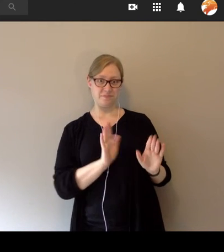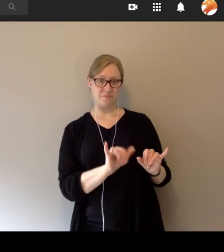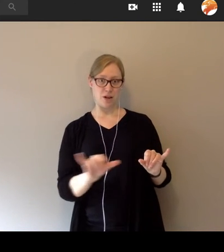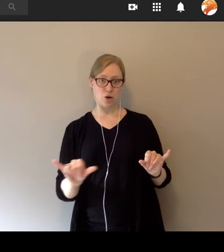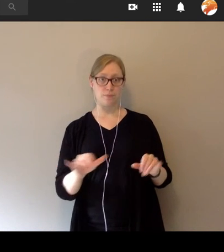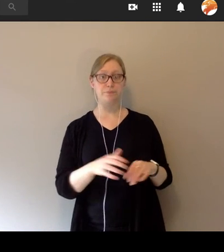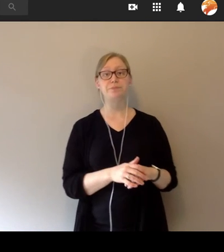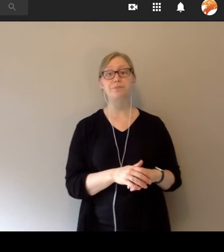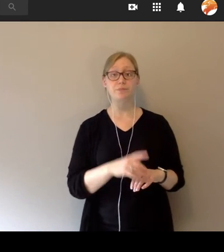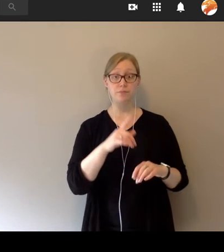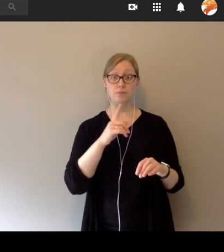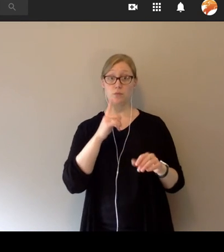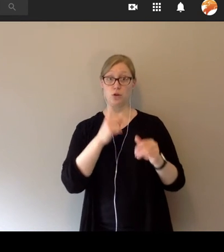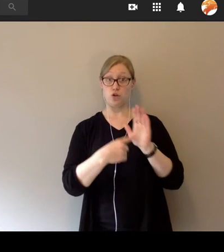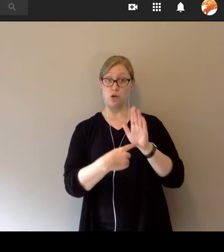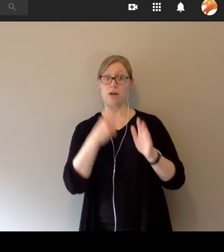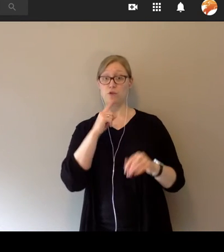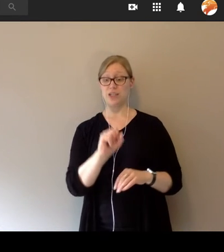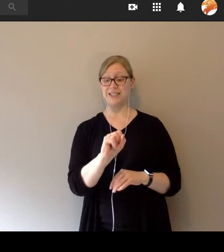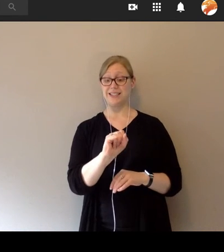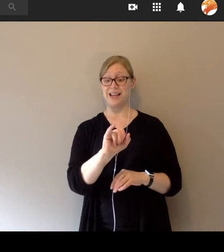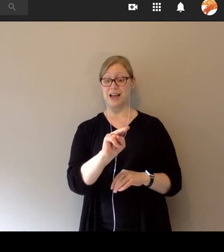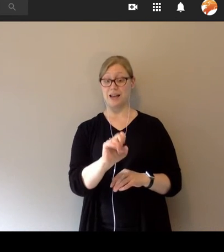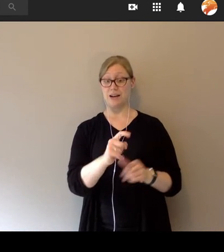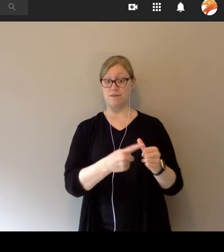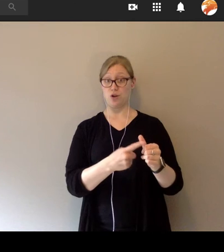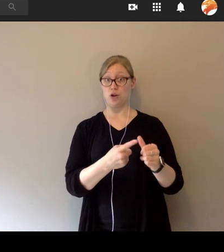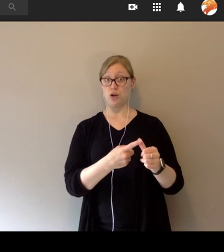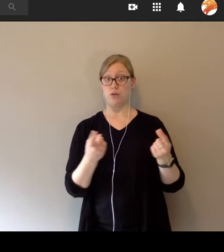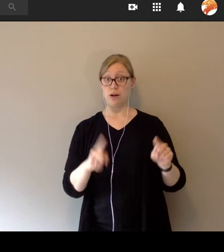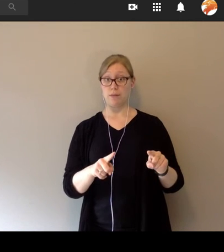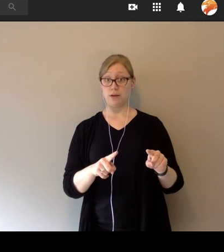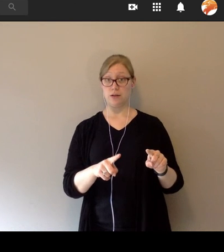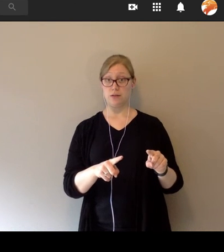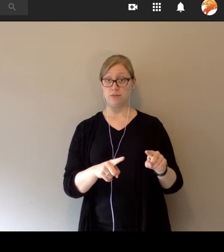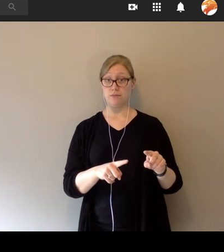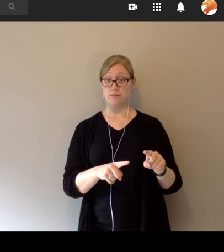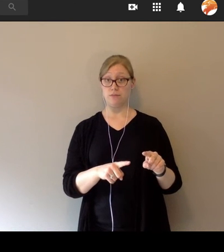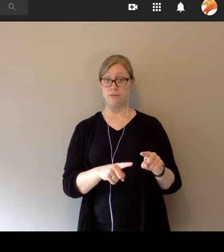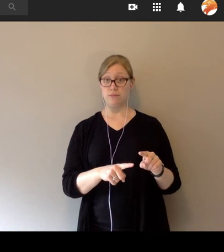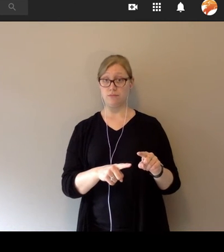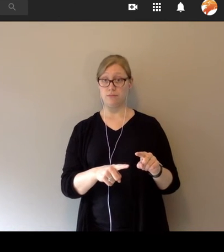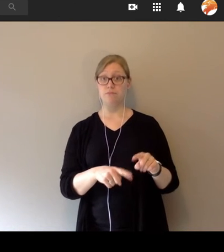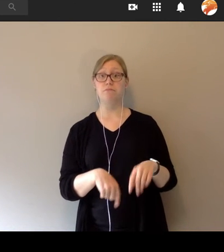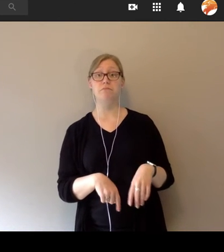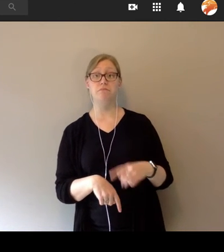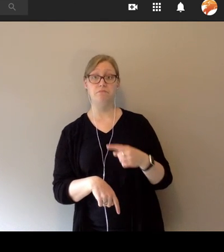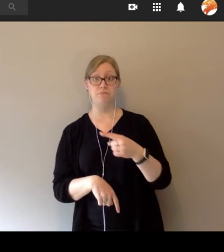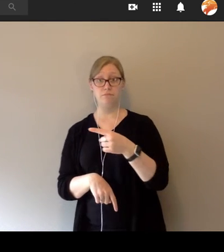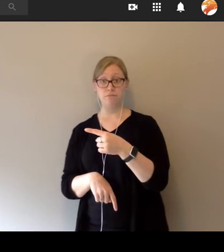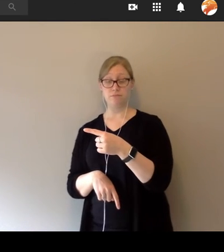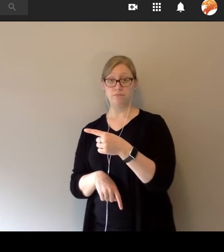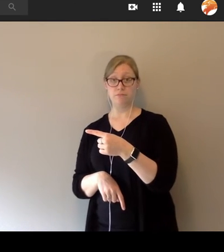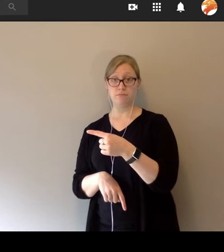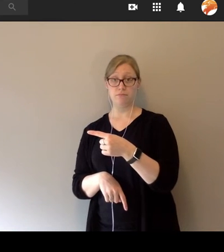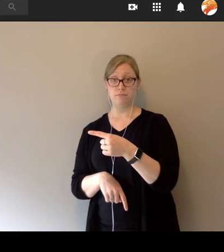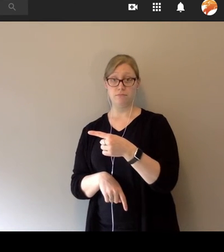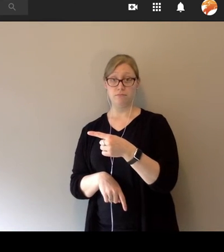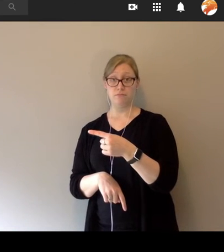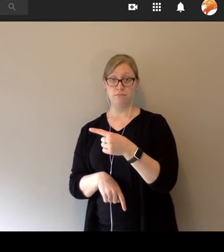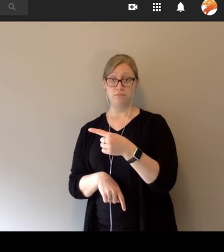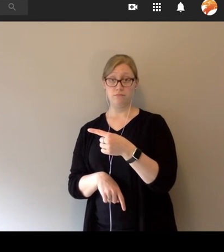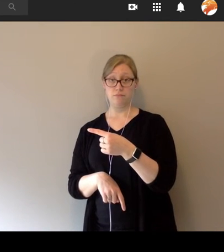these angles. And the pattern of sine goes like this: square root of 0 over 2, square root of 1 over 2, square